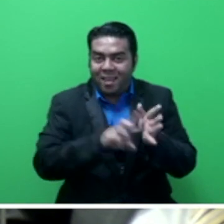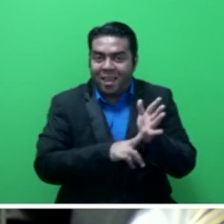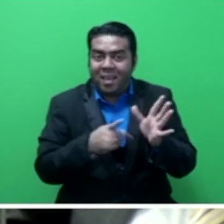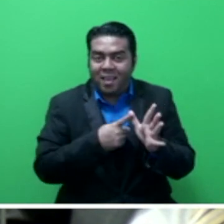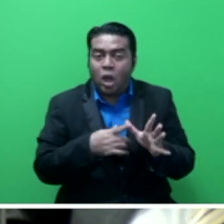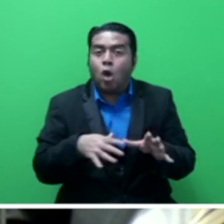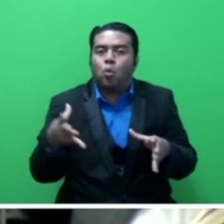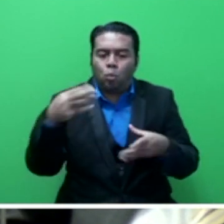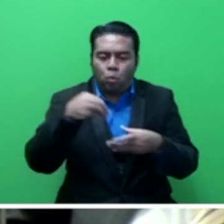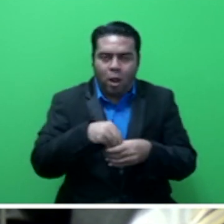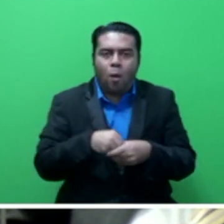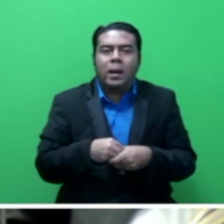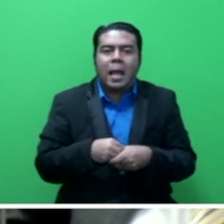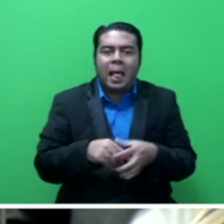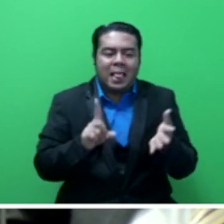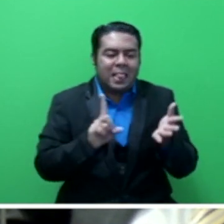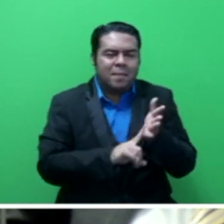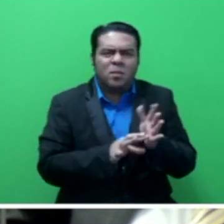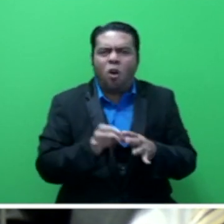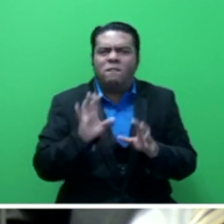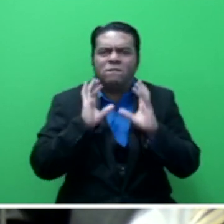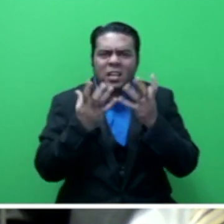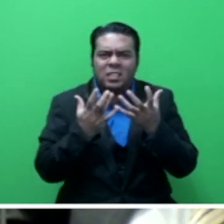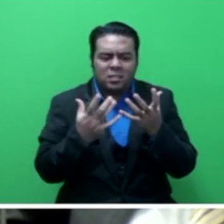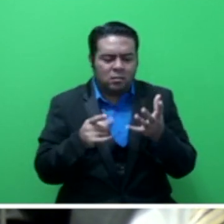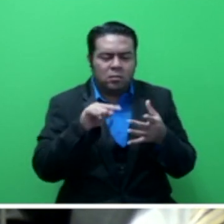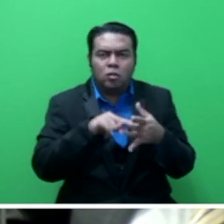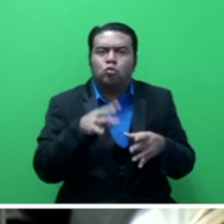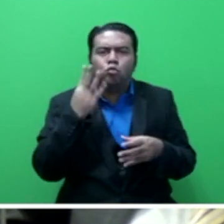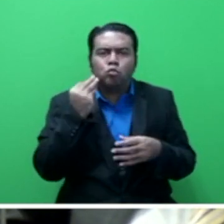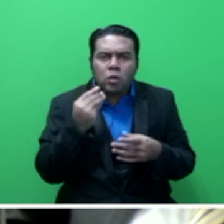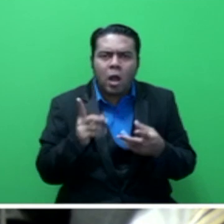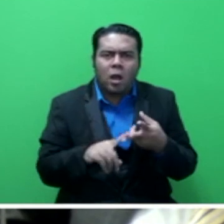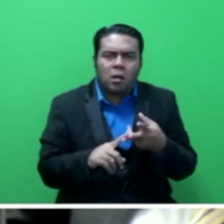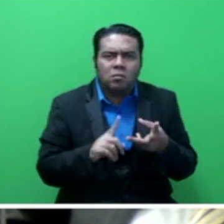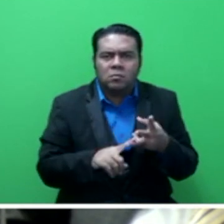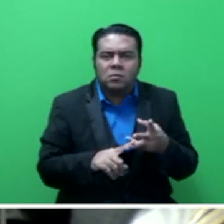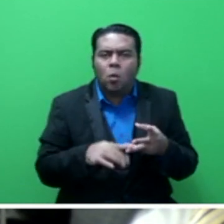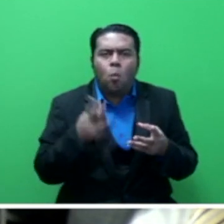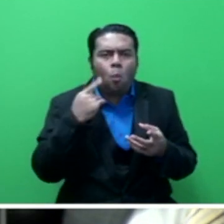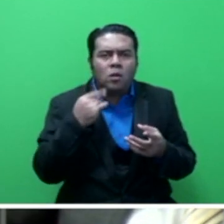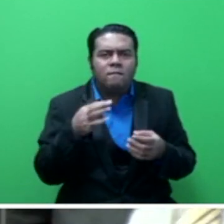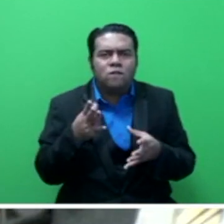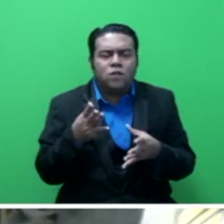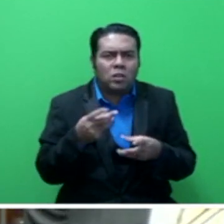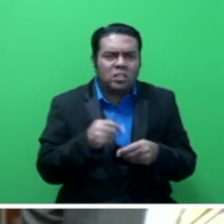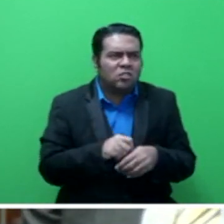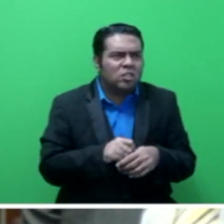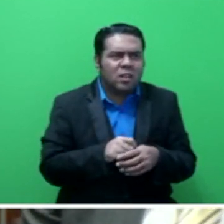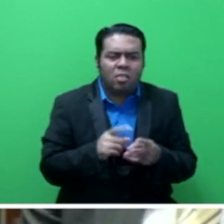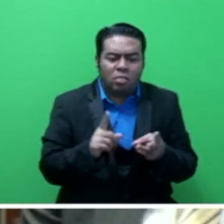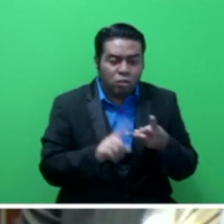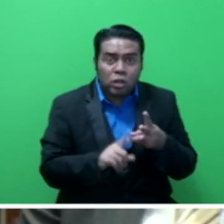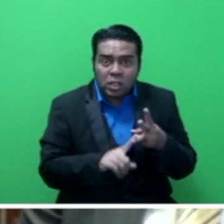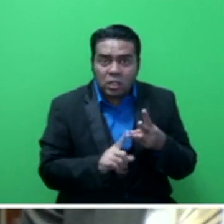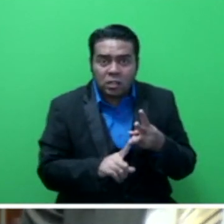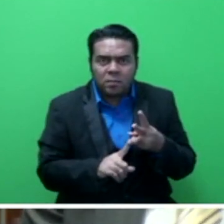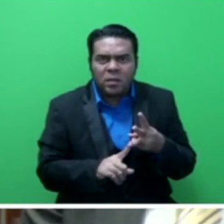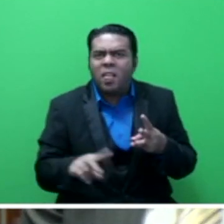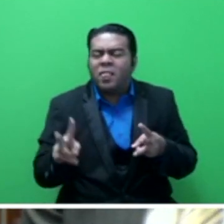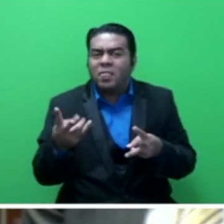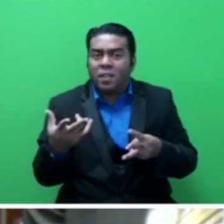or fats, and a few other products such as sucrose, a form of sugar, salts, water for injections, and amino acids. Number 3, the